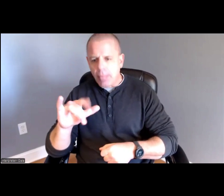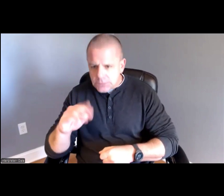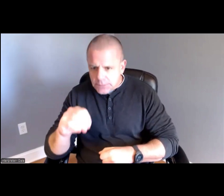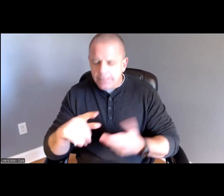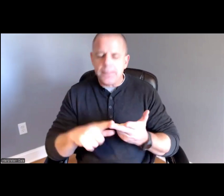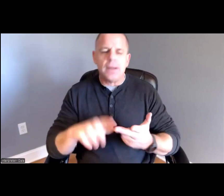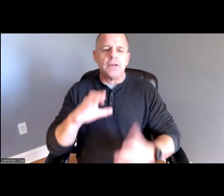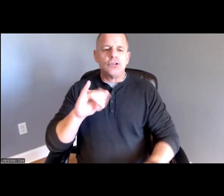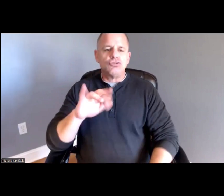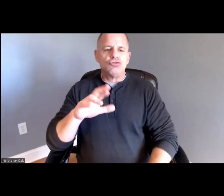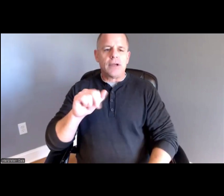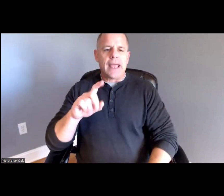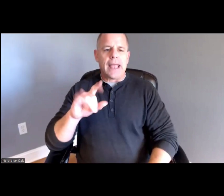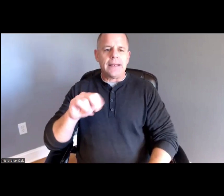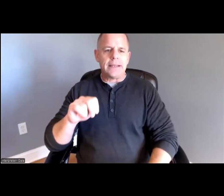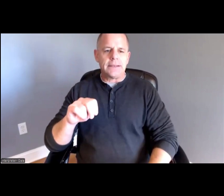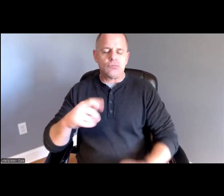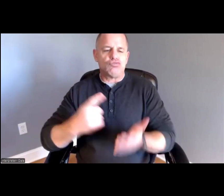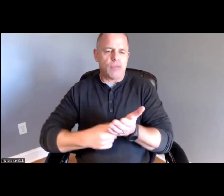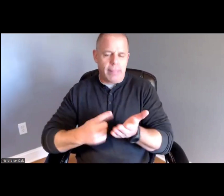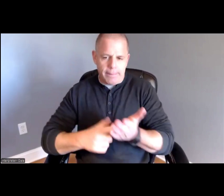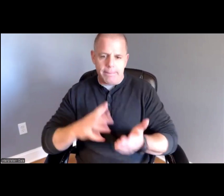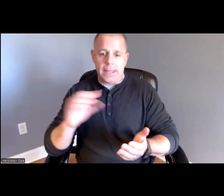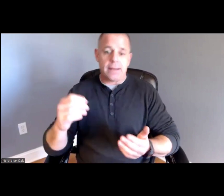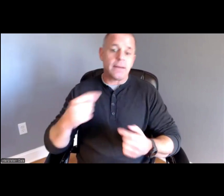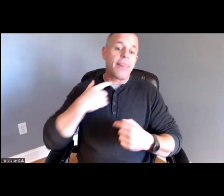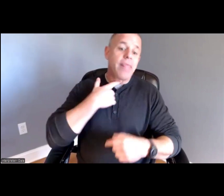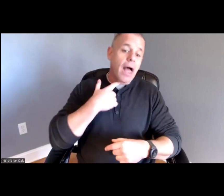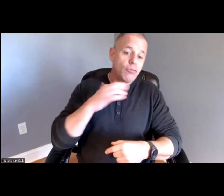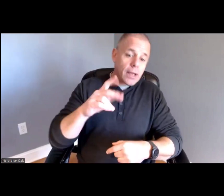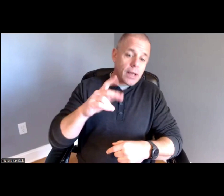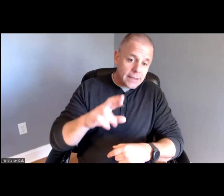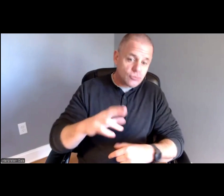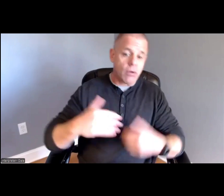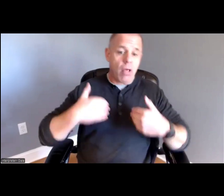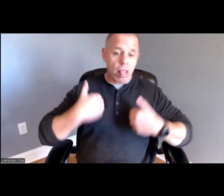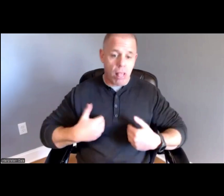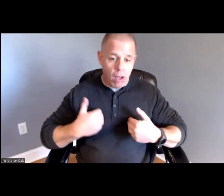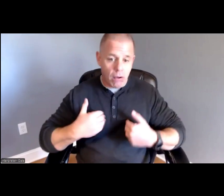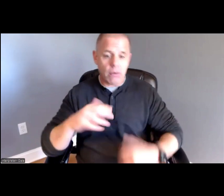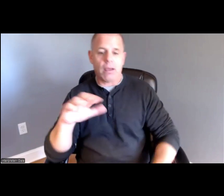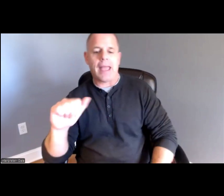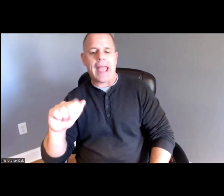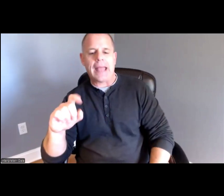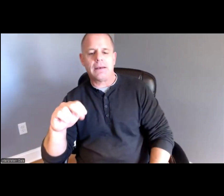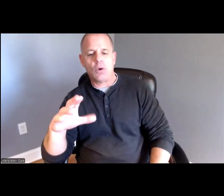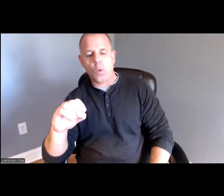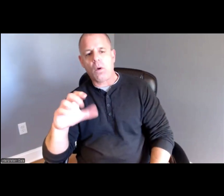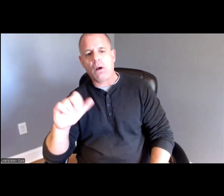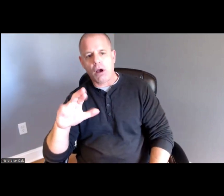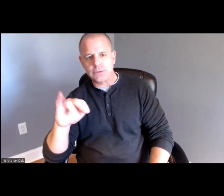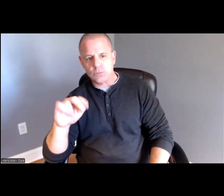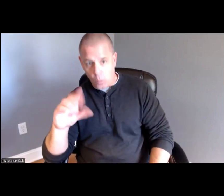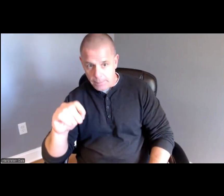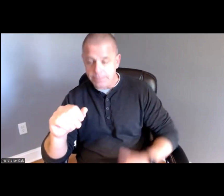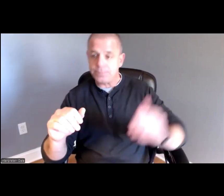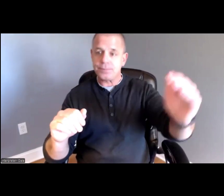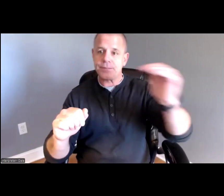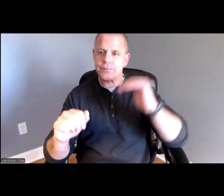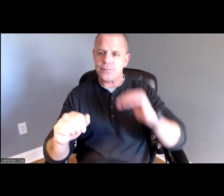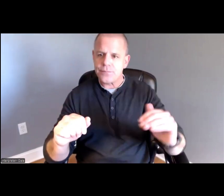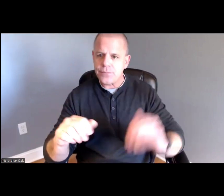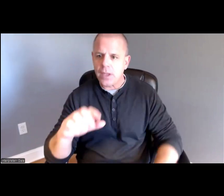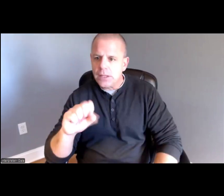models of thyroid cancer and lung adenocarcinoma. Next, we will have Sarjona